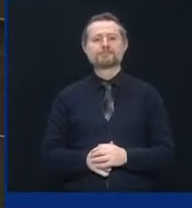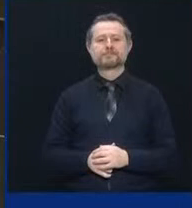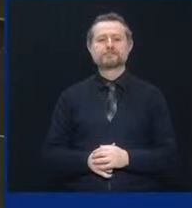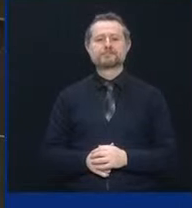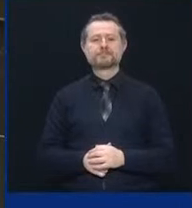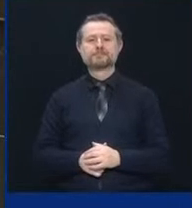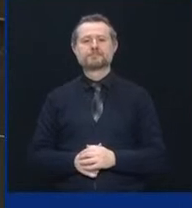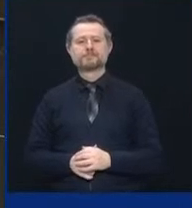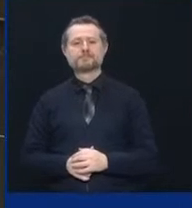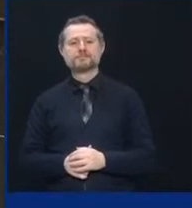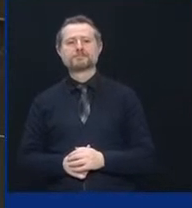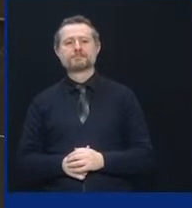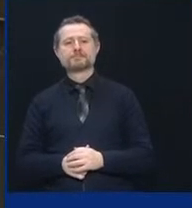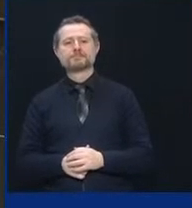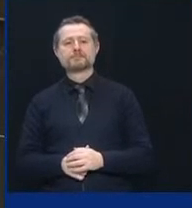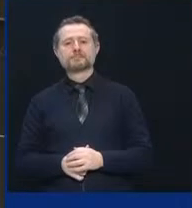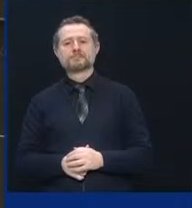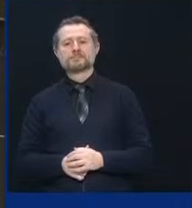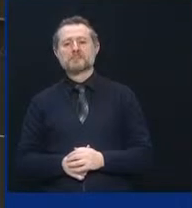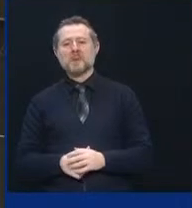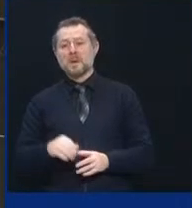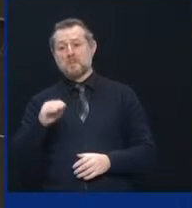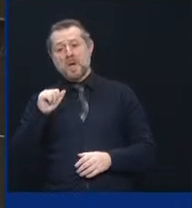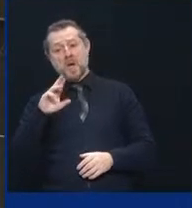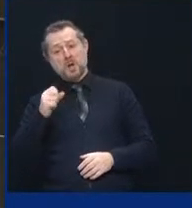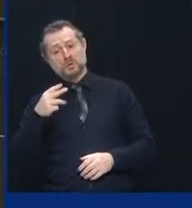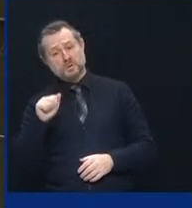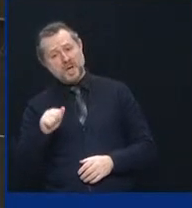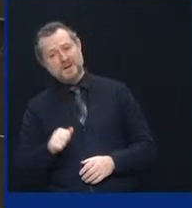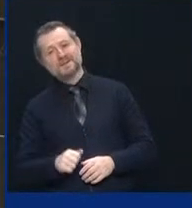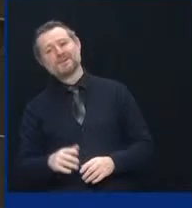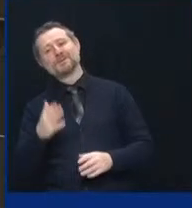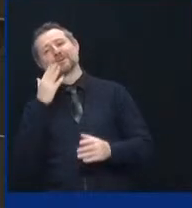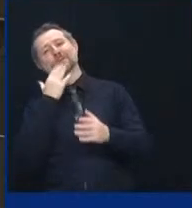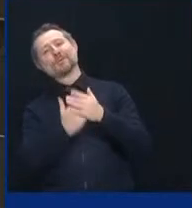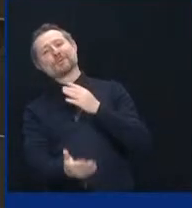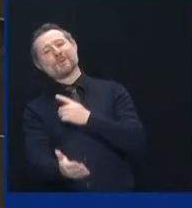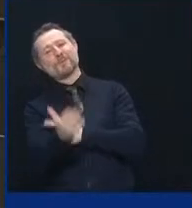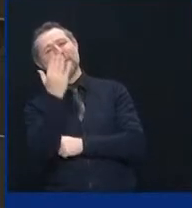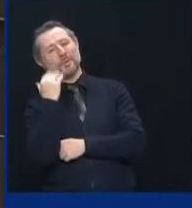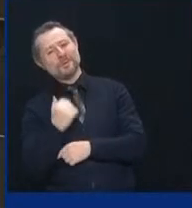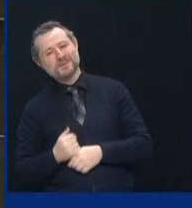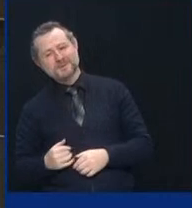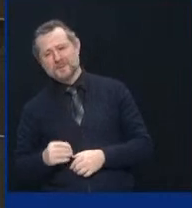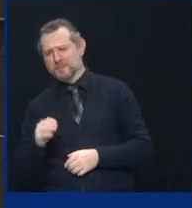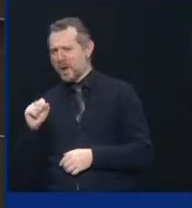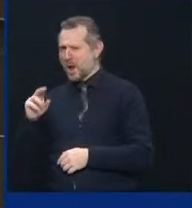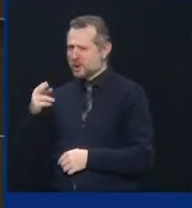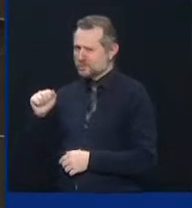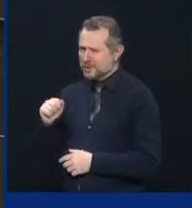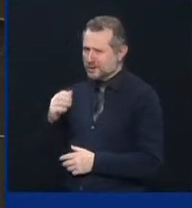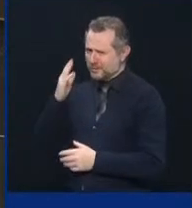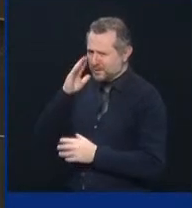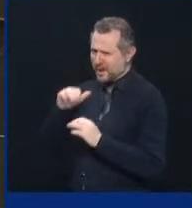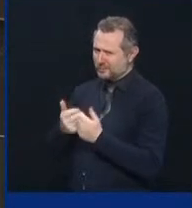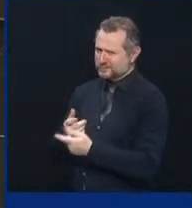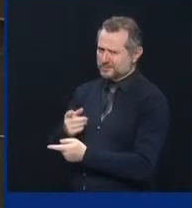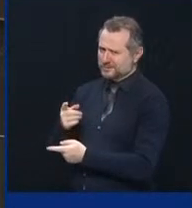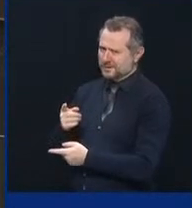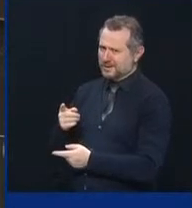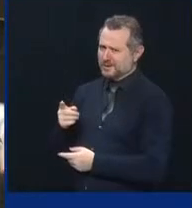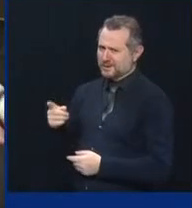Oh. Governor. Marcia doesn't Good morning, Governor. How are you? Marcia doesn't know how to unmute her microphone. What a